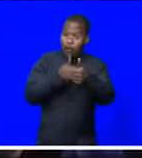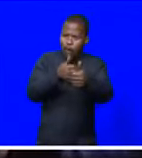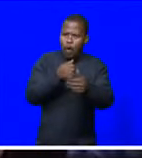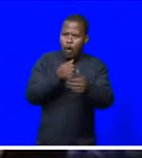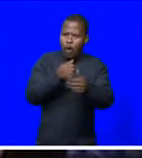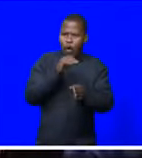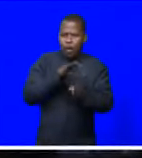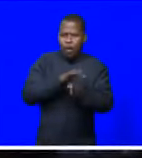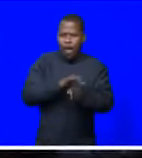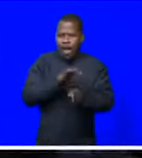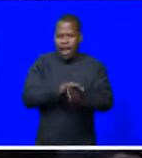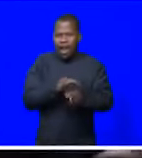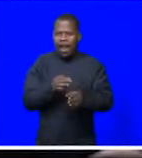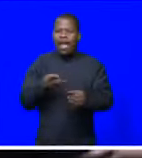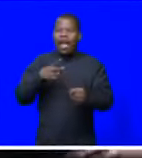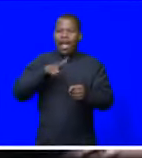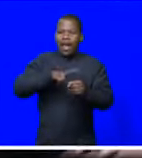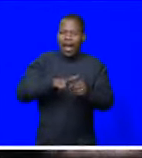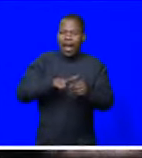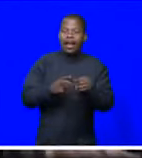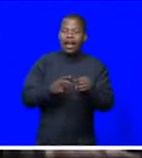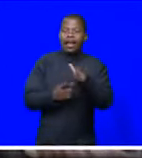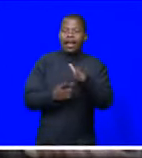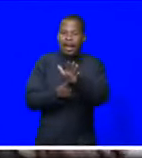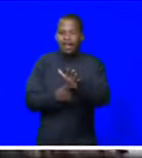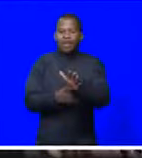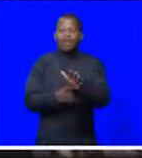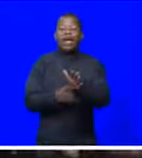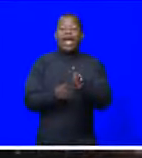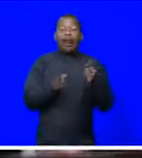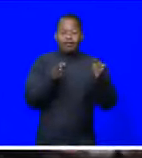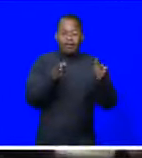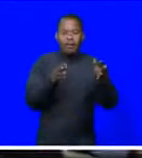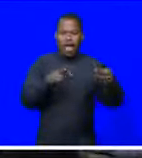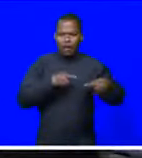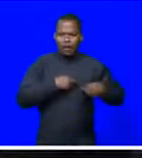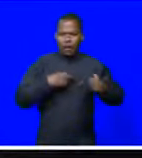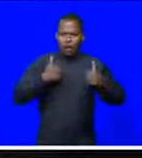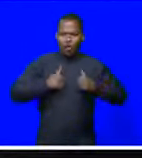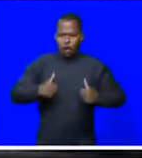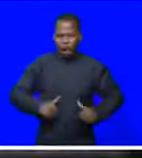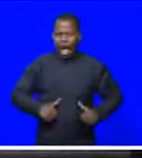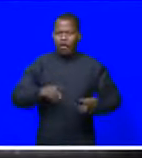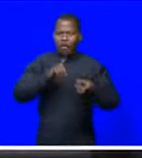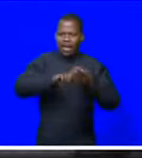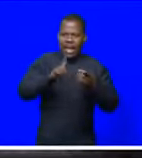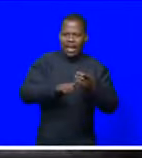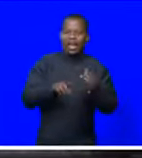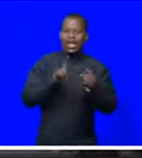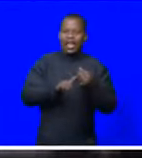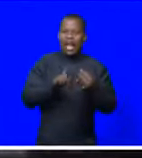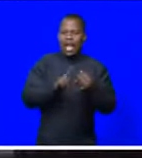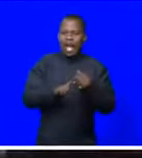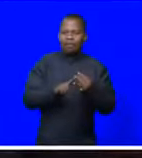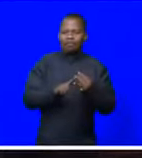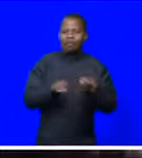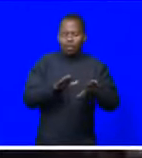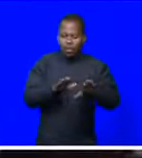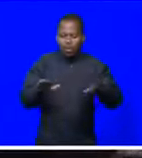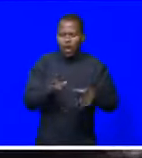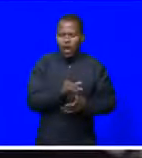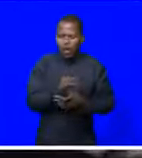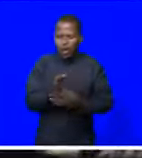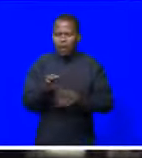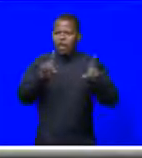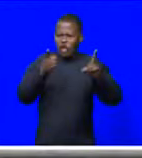turf, rehabilitation of change rooms, and media boot. However, the minister is optimistic that they will be